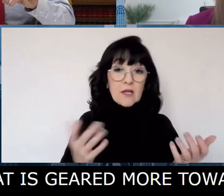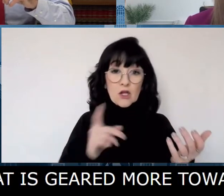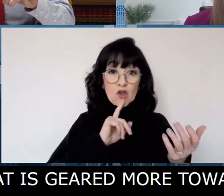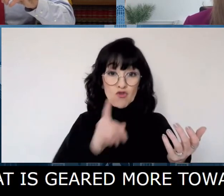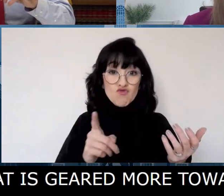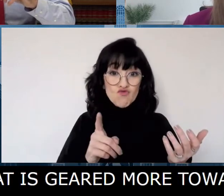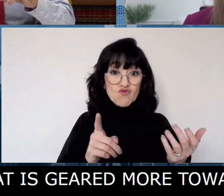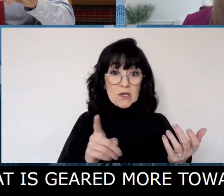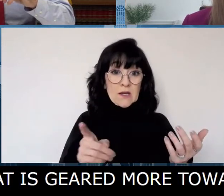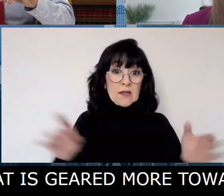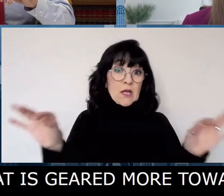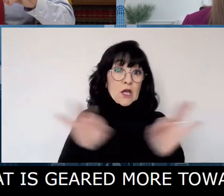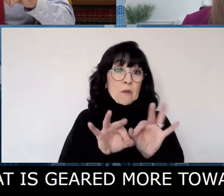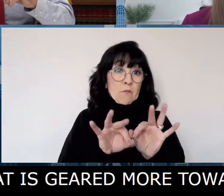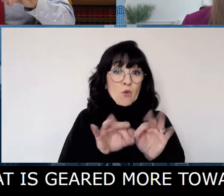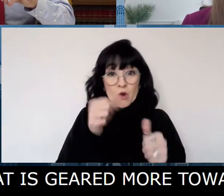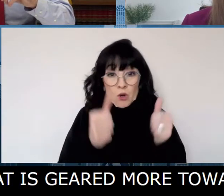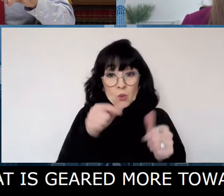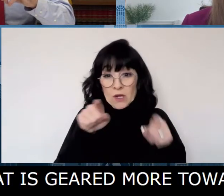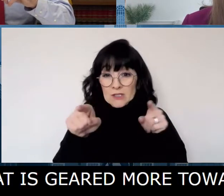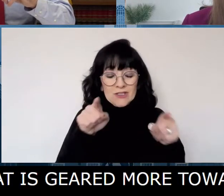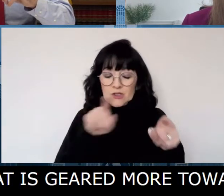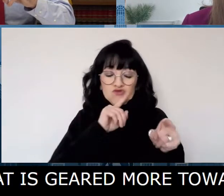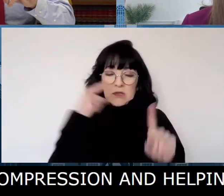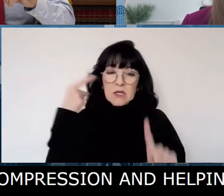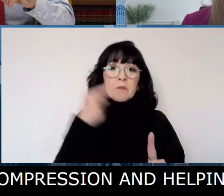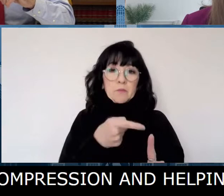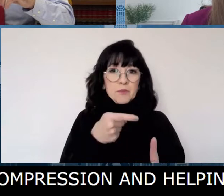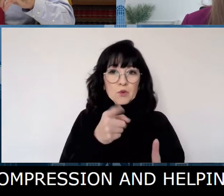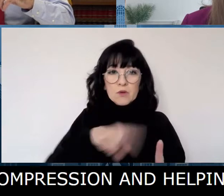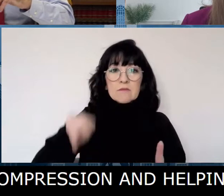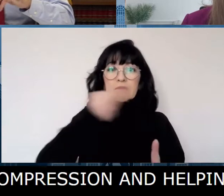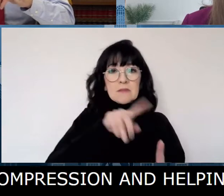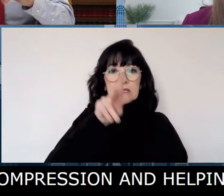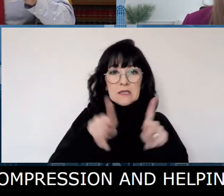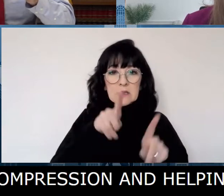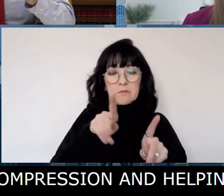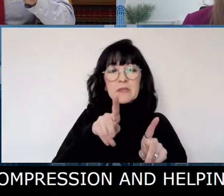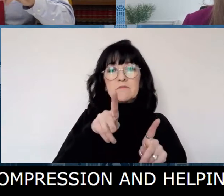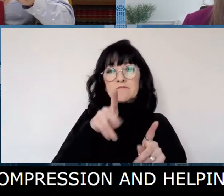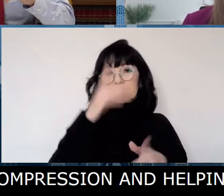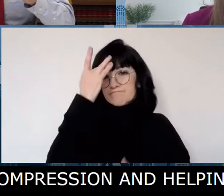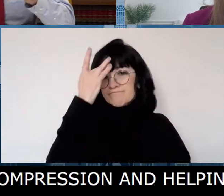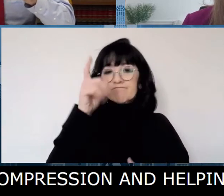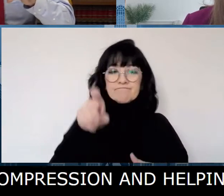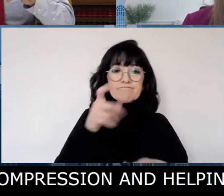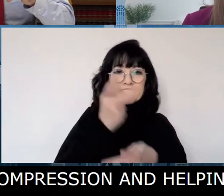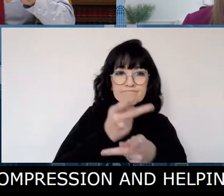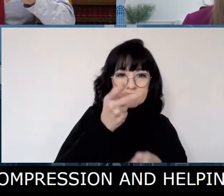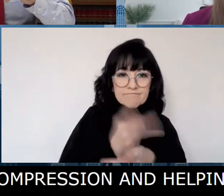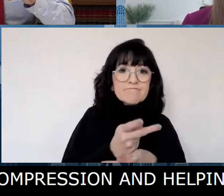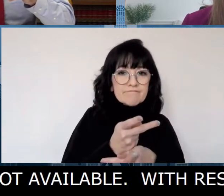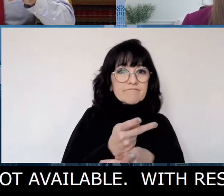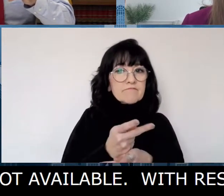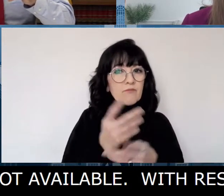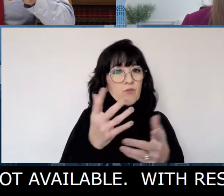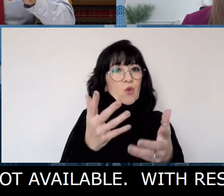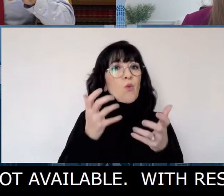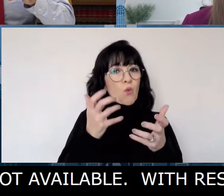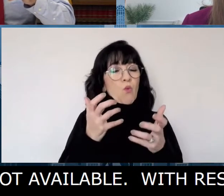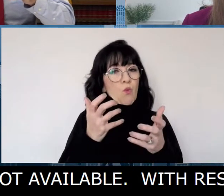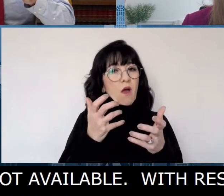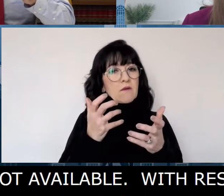So with respect to testing, it's looking forward. You always want to be a little bit ahead of